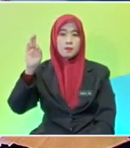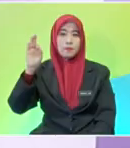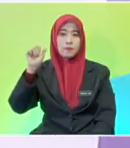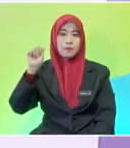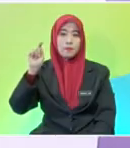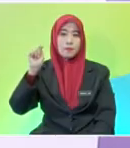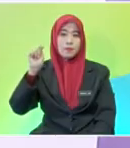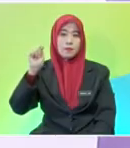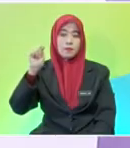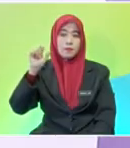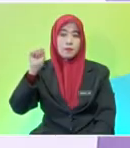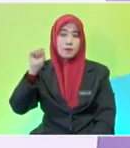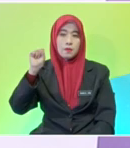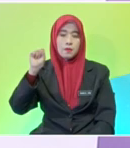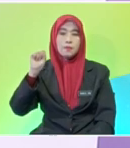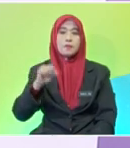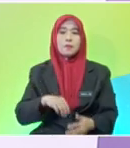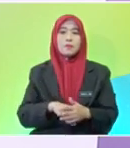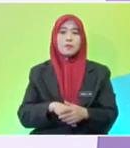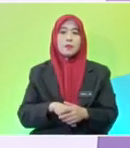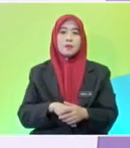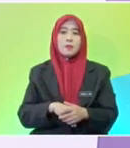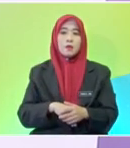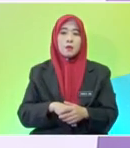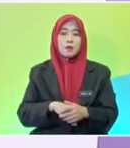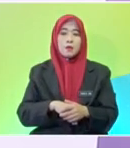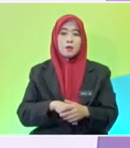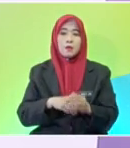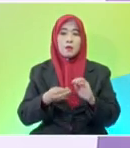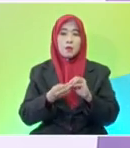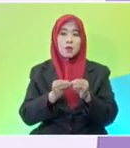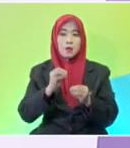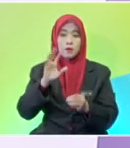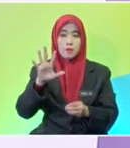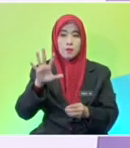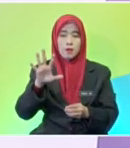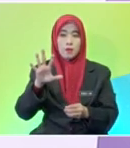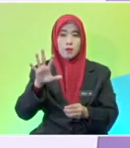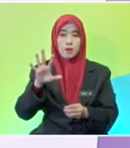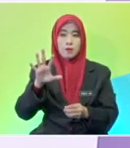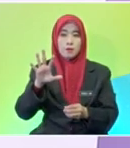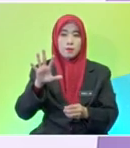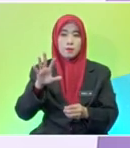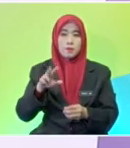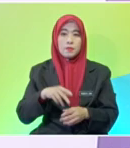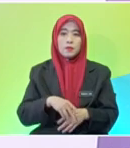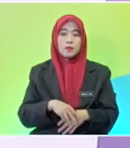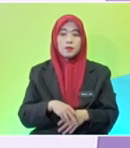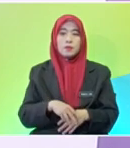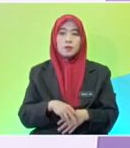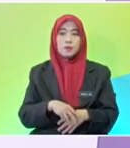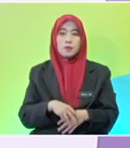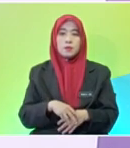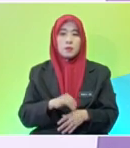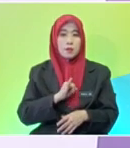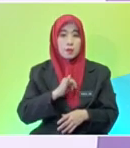for providing body heat. Okay, next is down, number five, prevents constipation. Wow. I